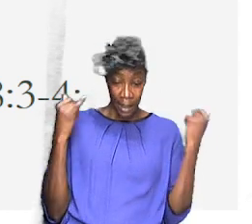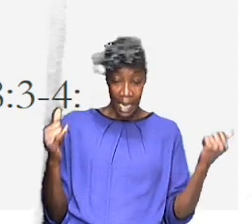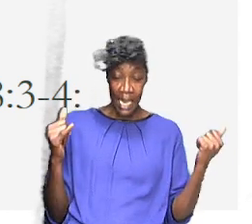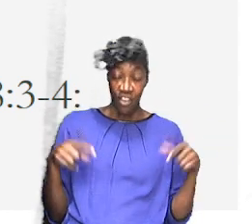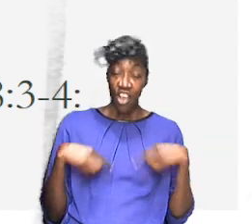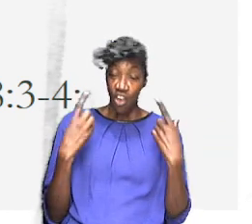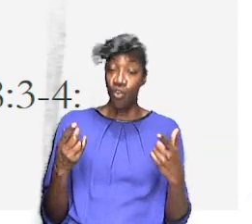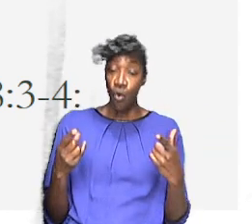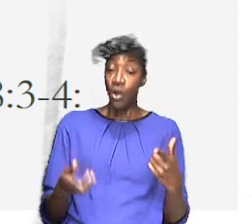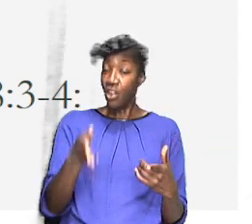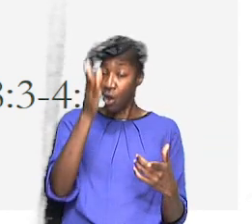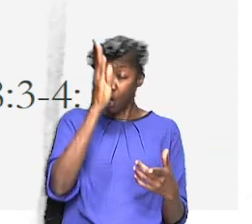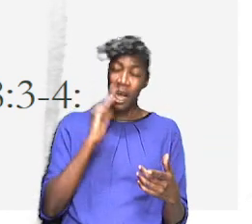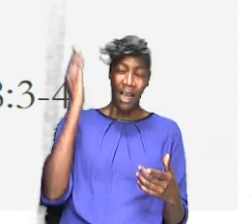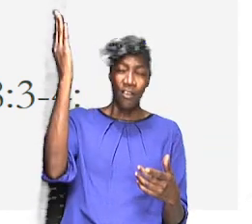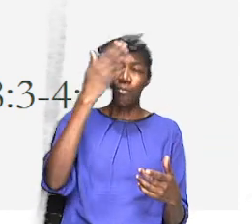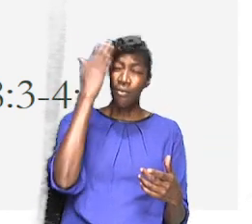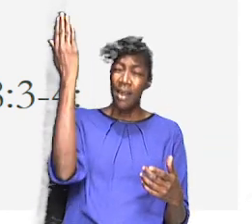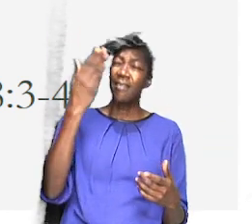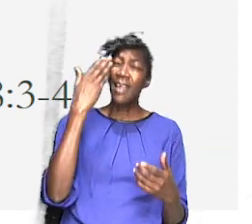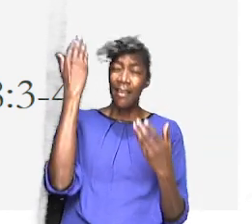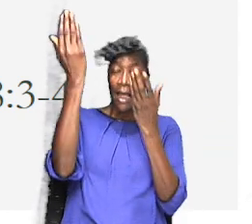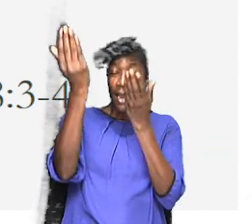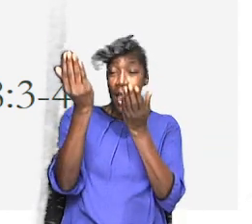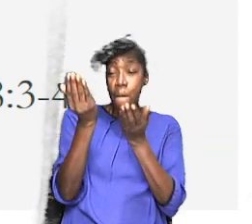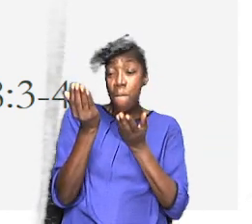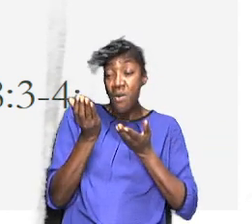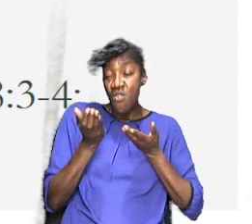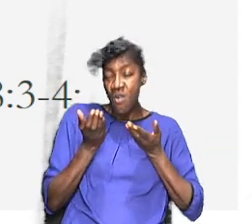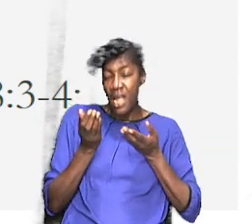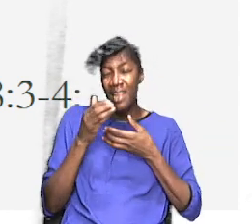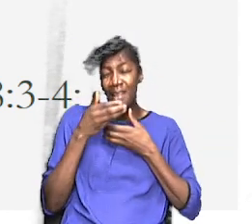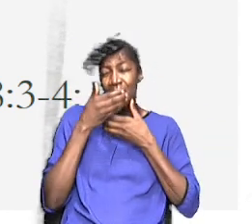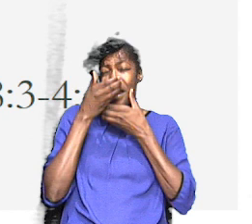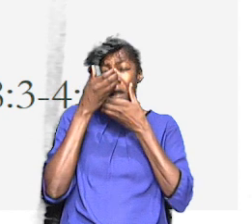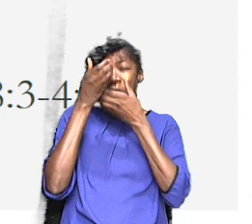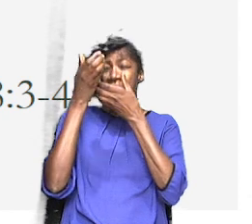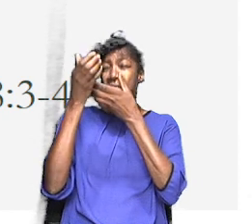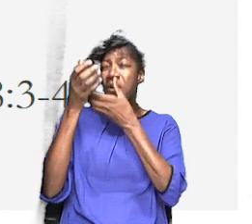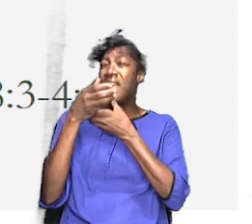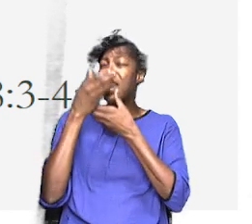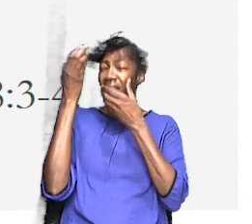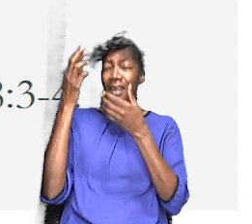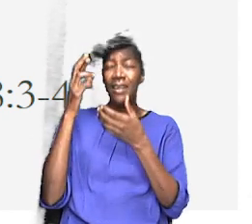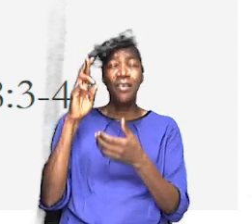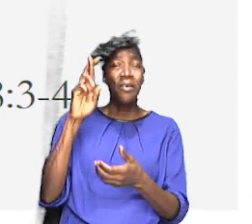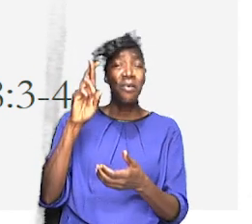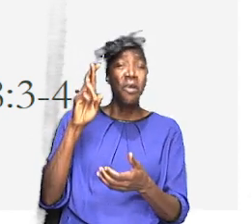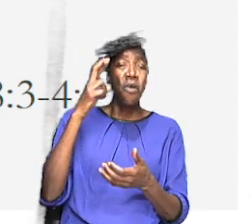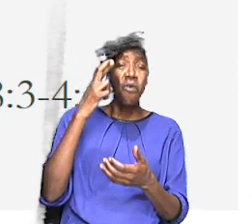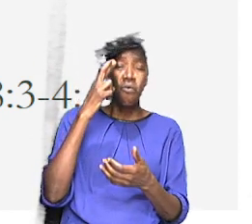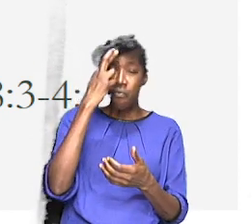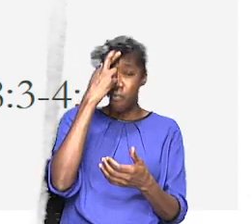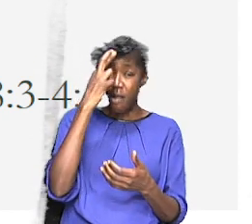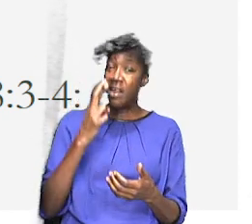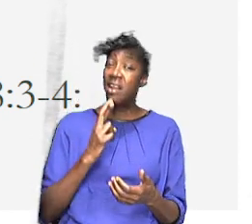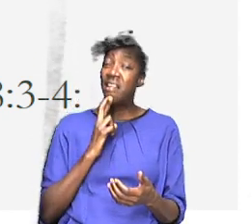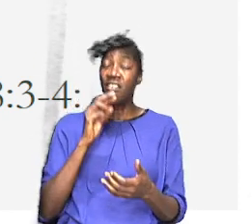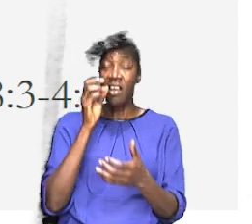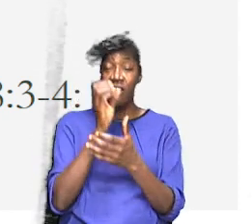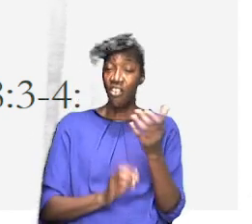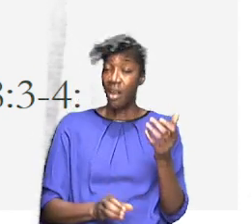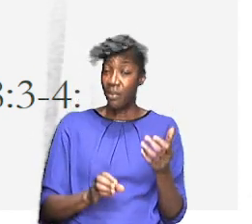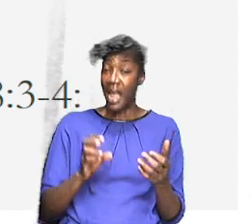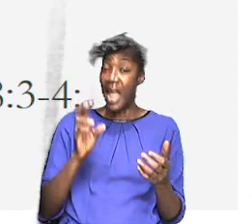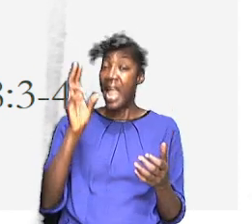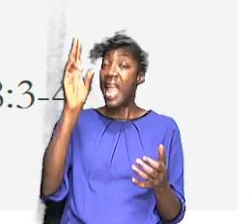into the presence of God, they would have brought fragrances. So the Bible says in Revelation chapter 8 verse 3-4, and another